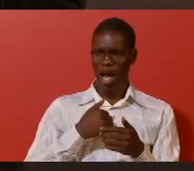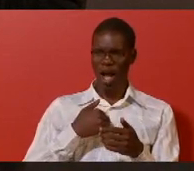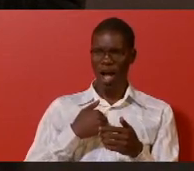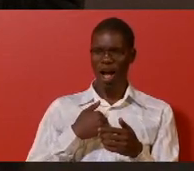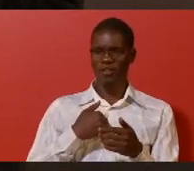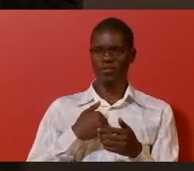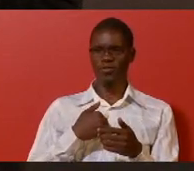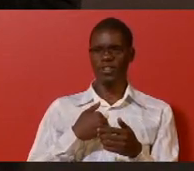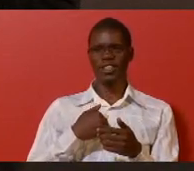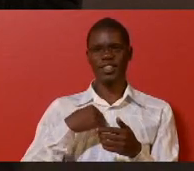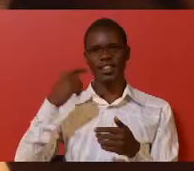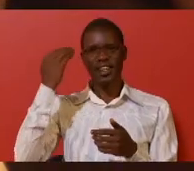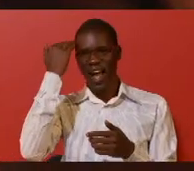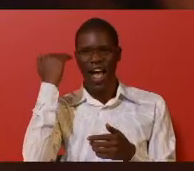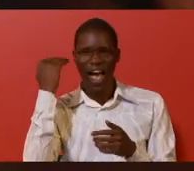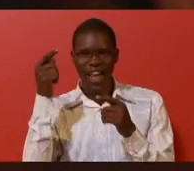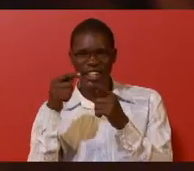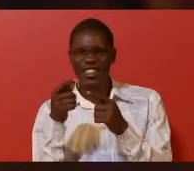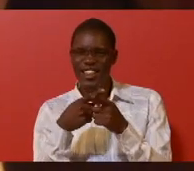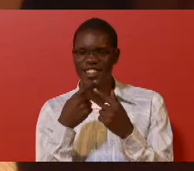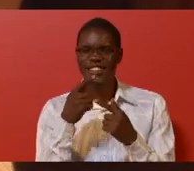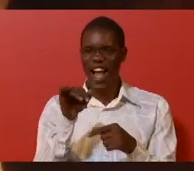he says, I got you.